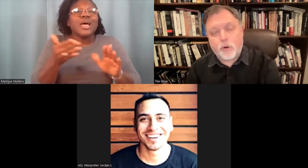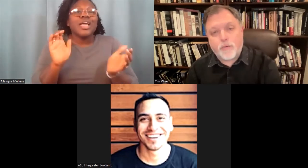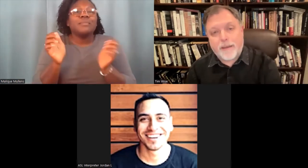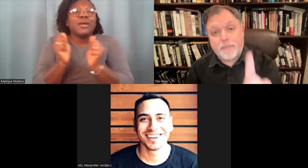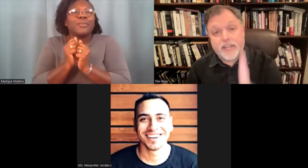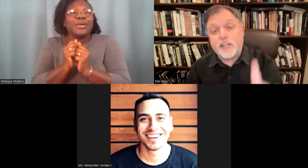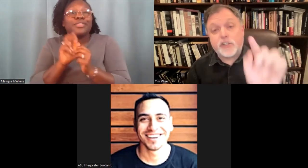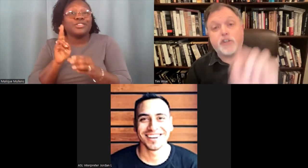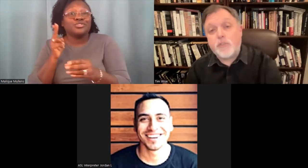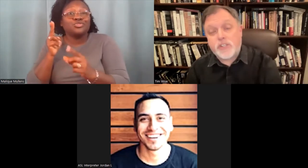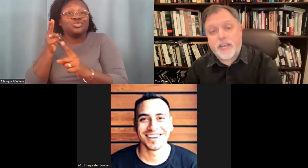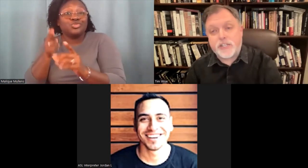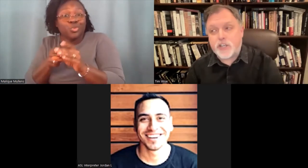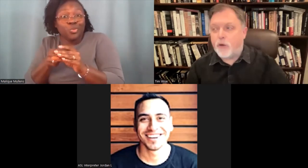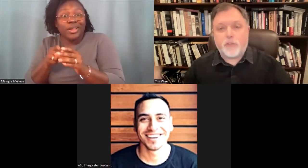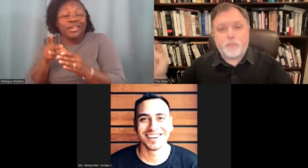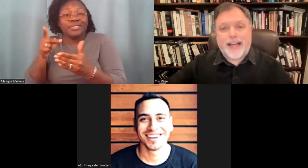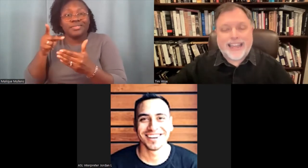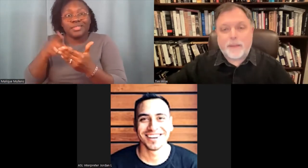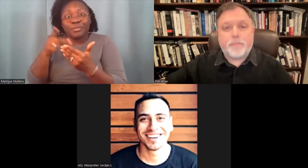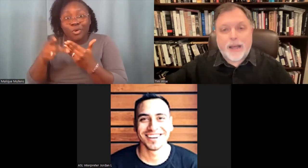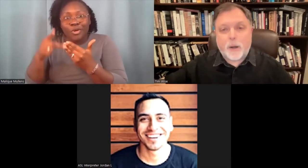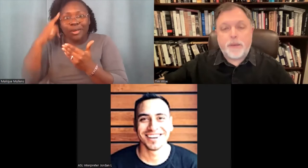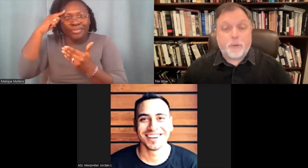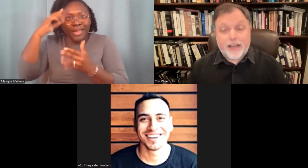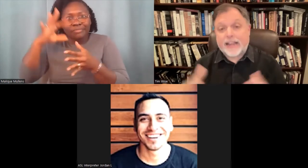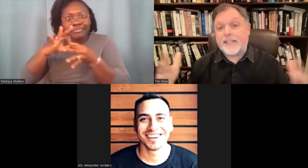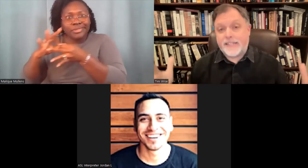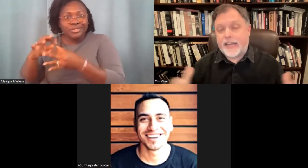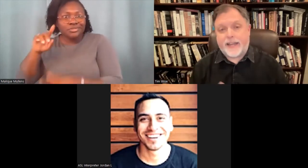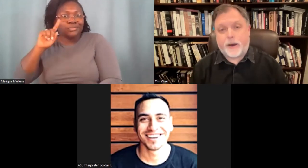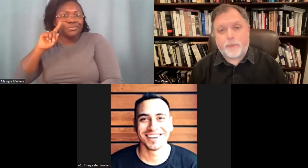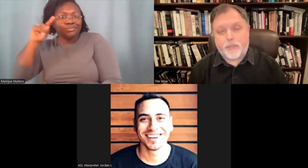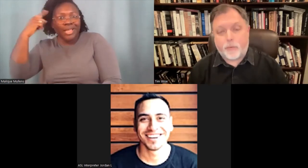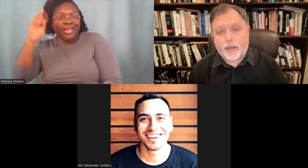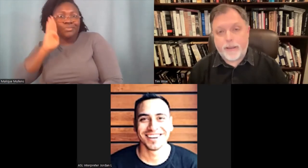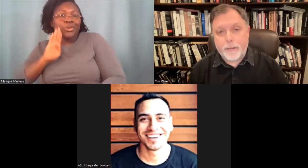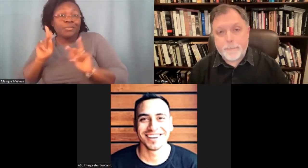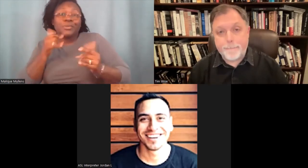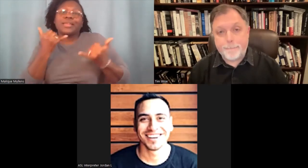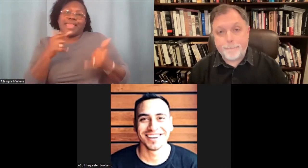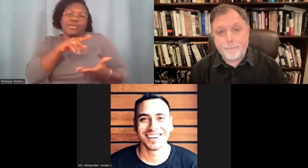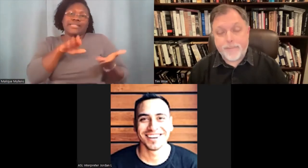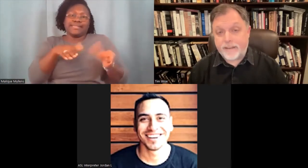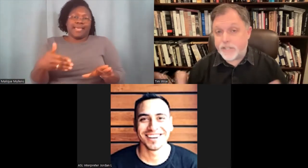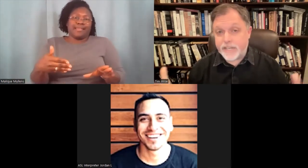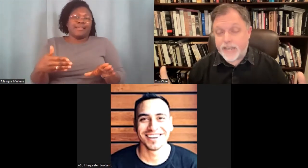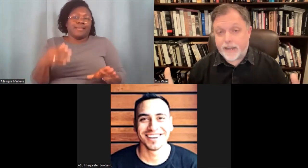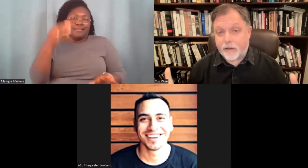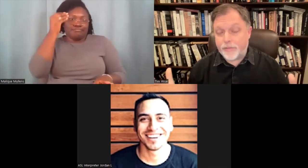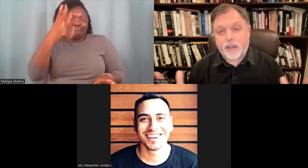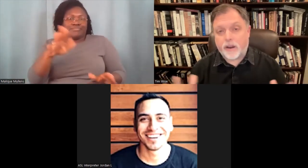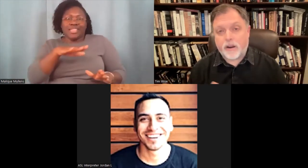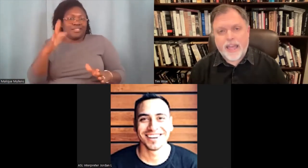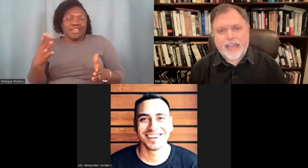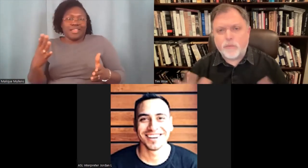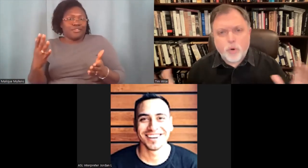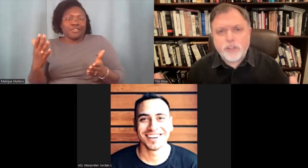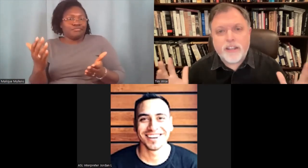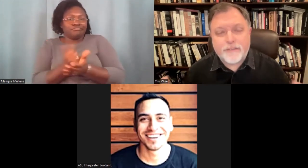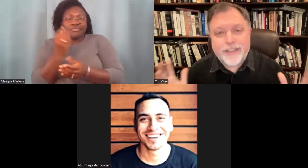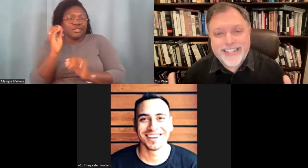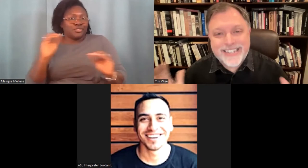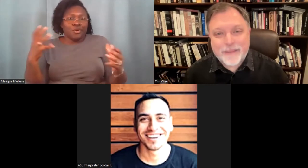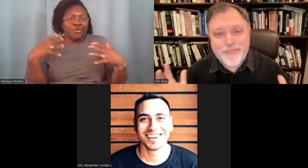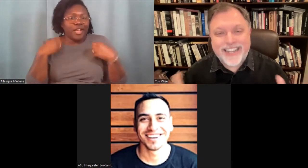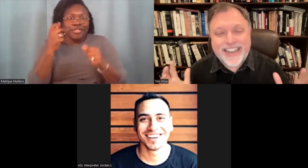on a program that he associates with Black and brown people. That guy's dead now, by the way. Never did get health care and